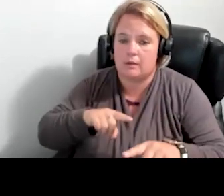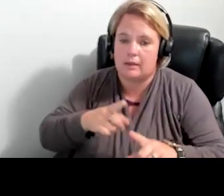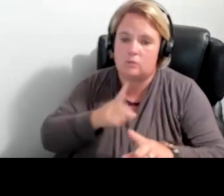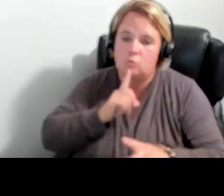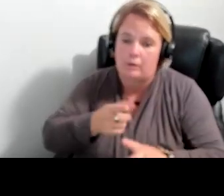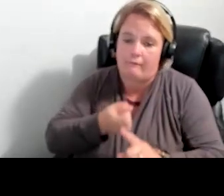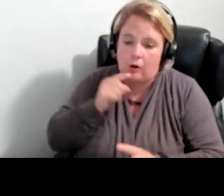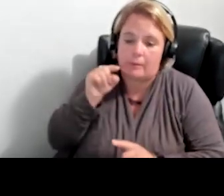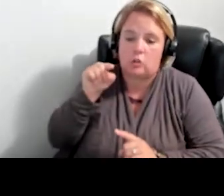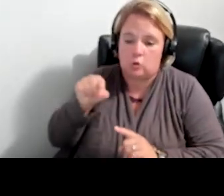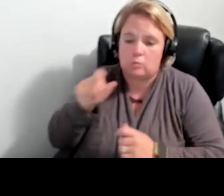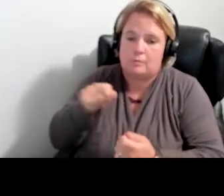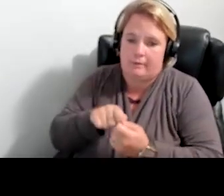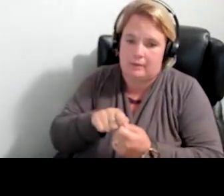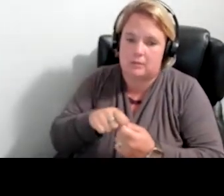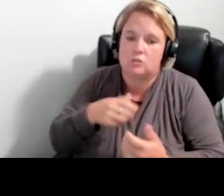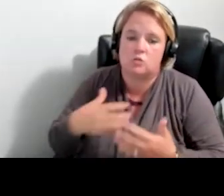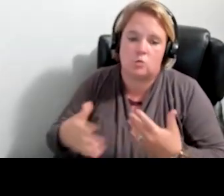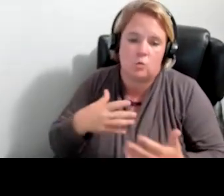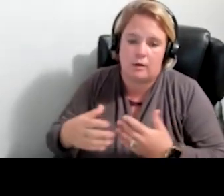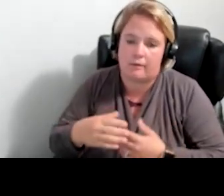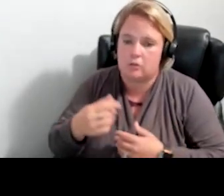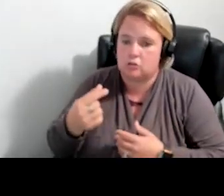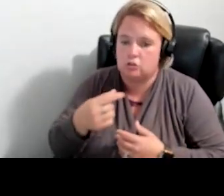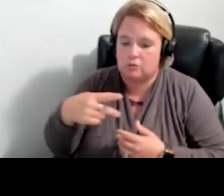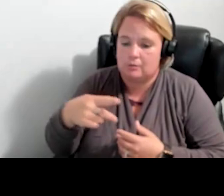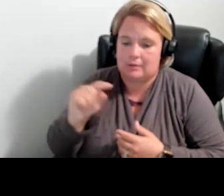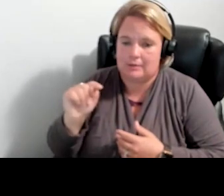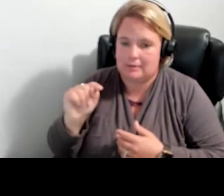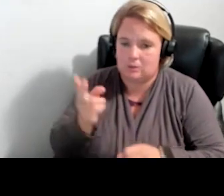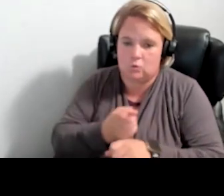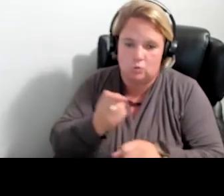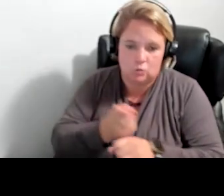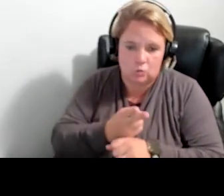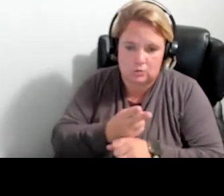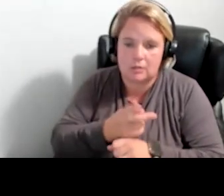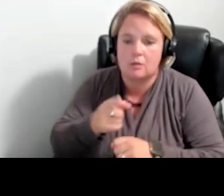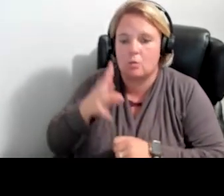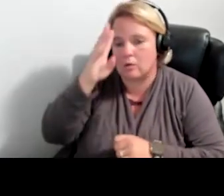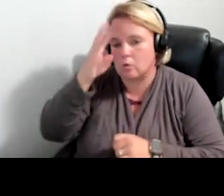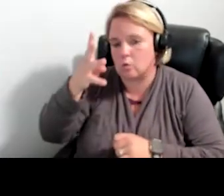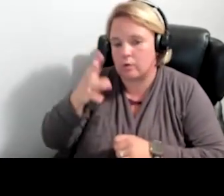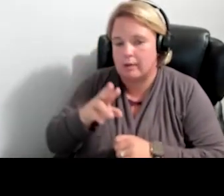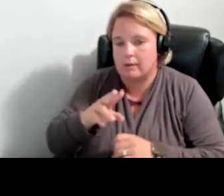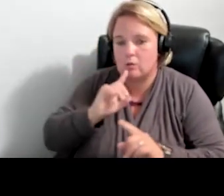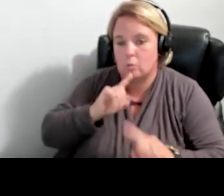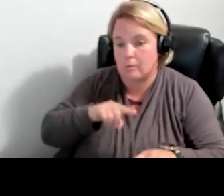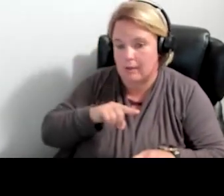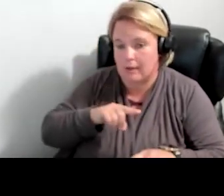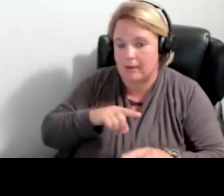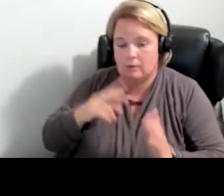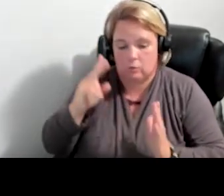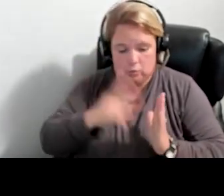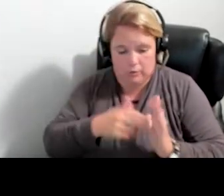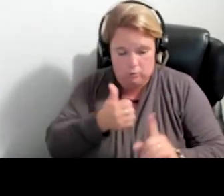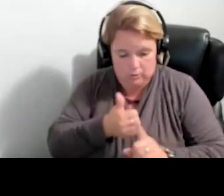So ChatGPT or whatever GPT you're using will create the reply for you. You've actually looked at